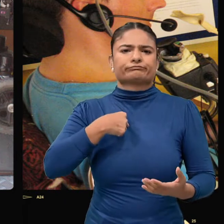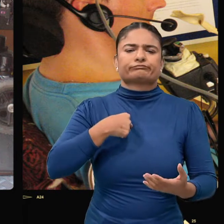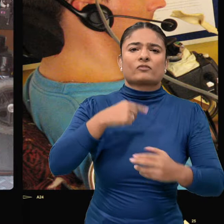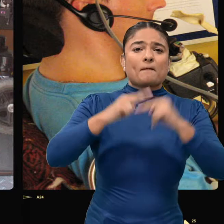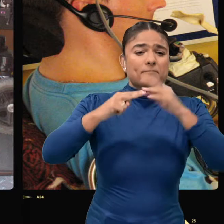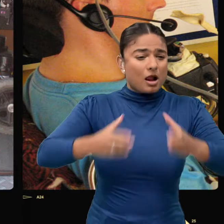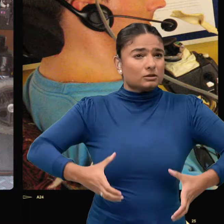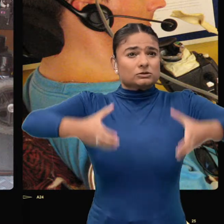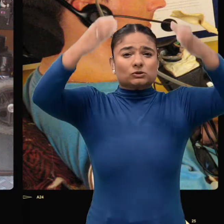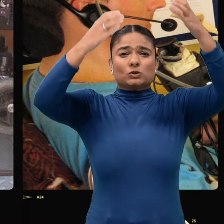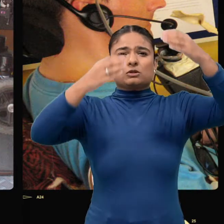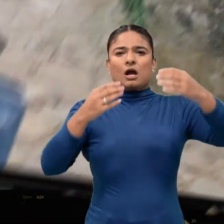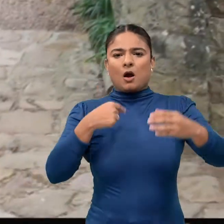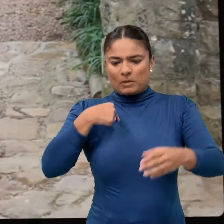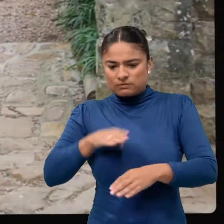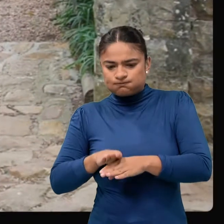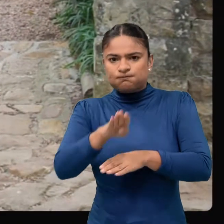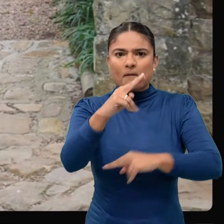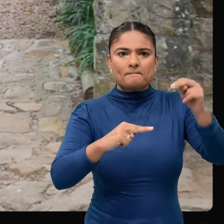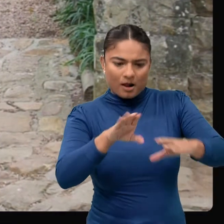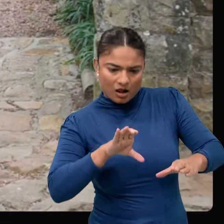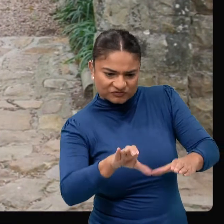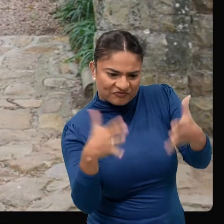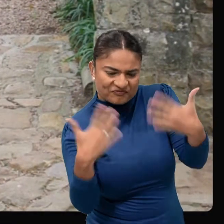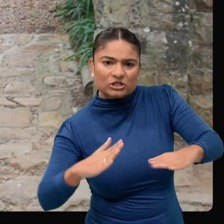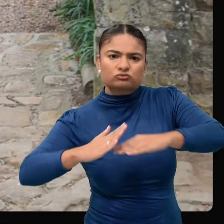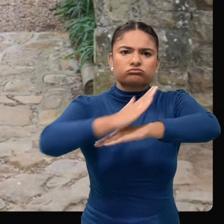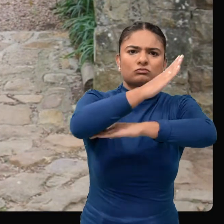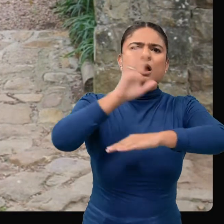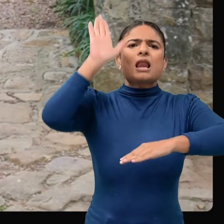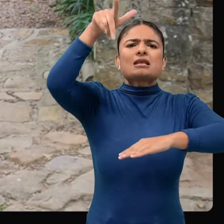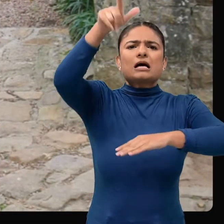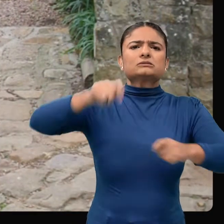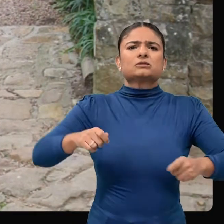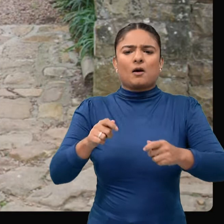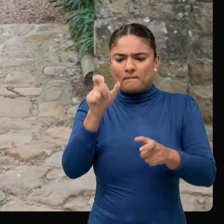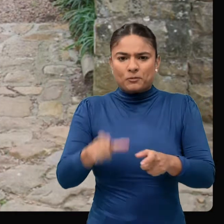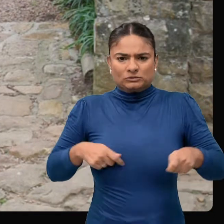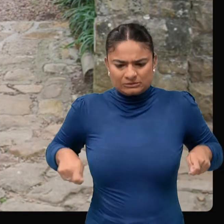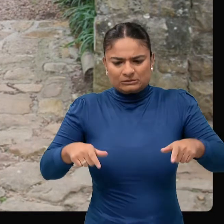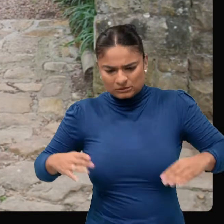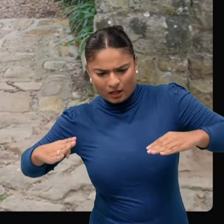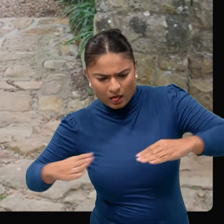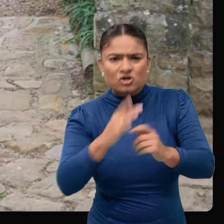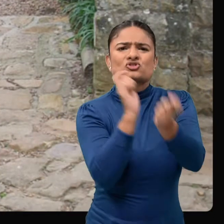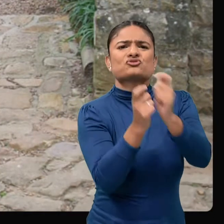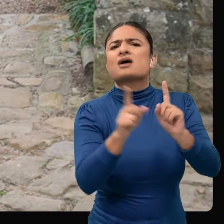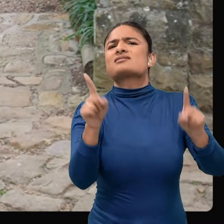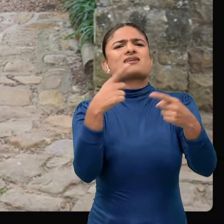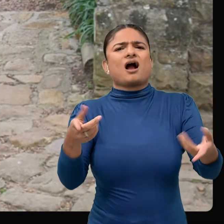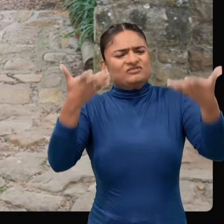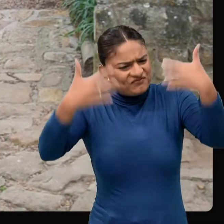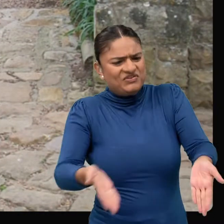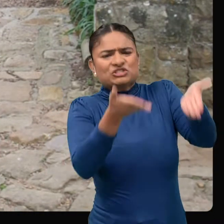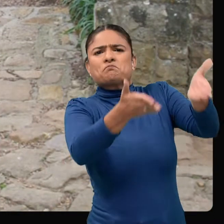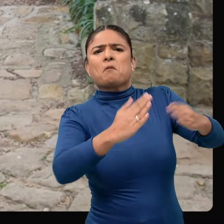easier to tackle a new building being built, developed in the city of Cape Town, for example. It can be more challenging trying to redress the